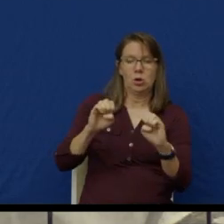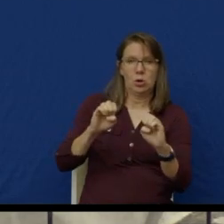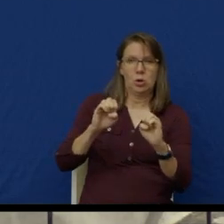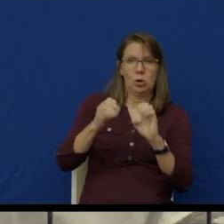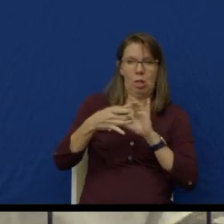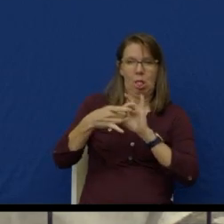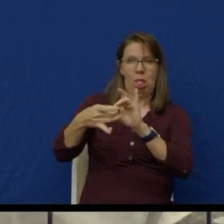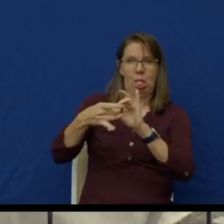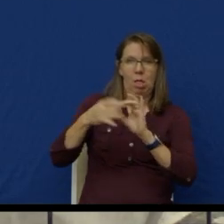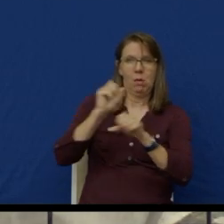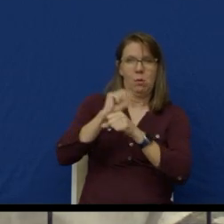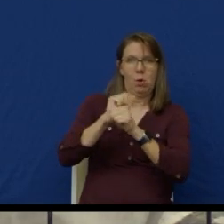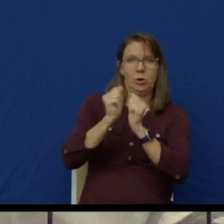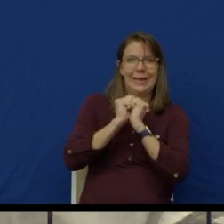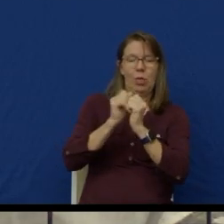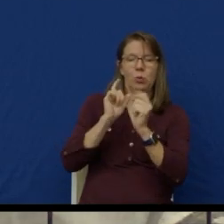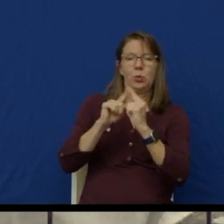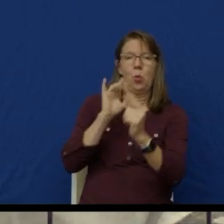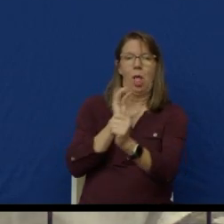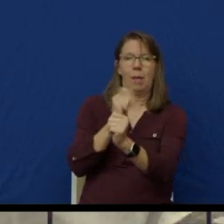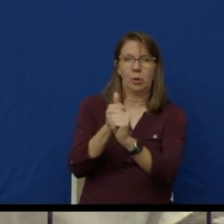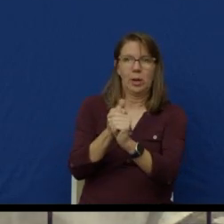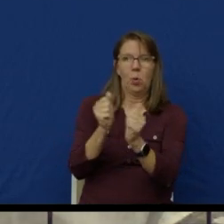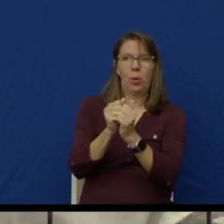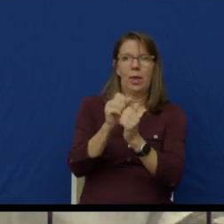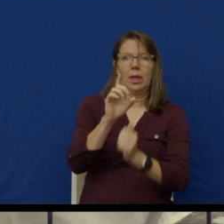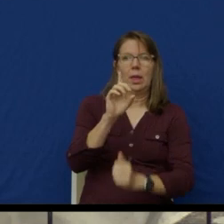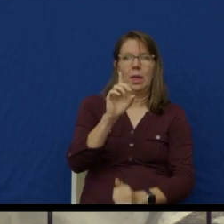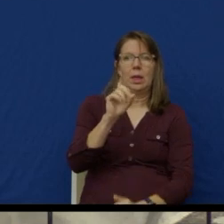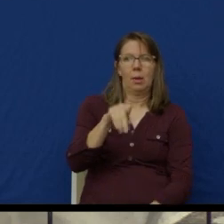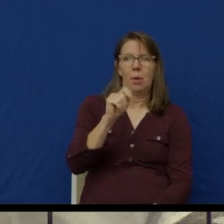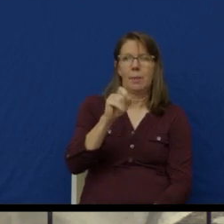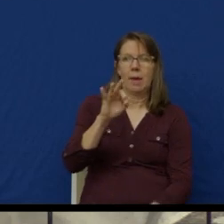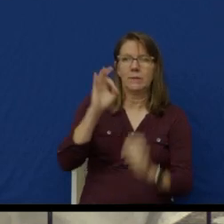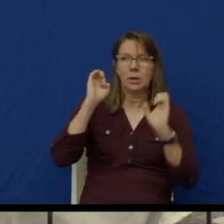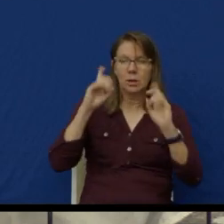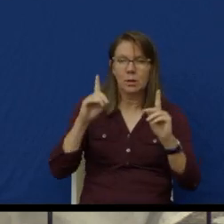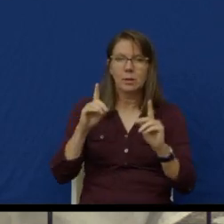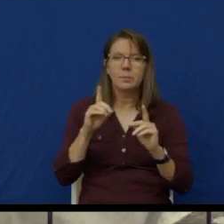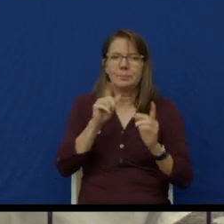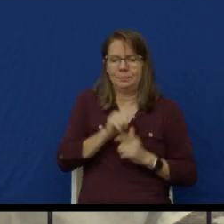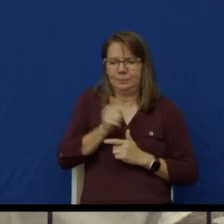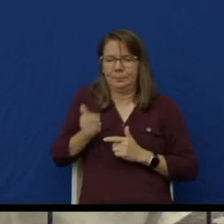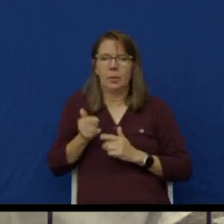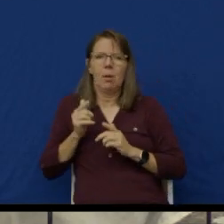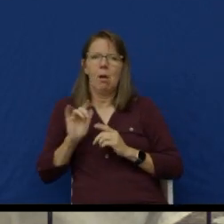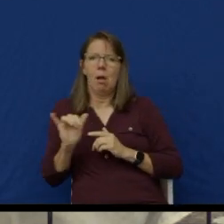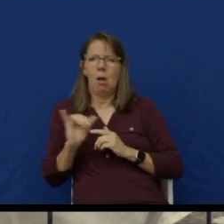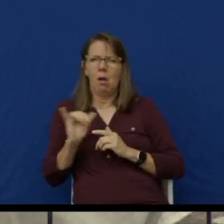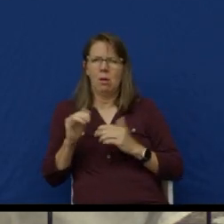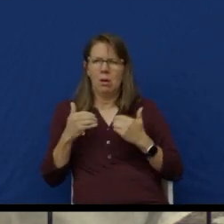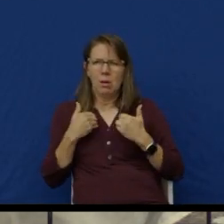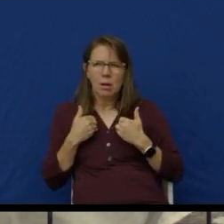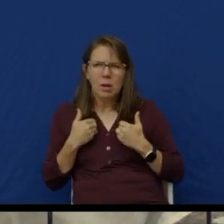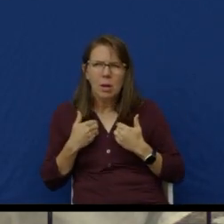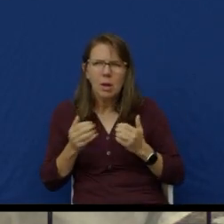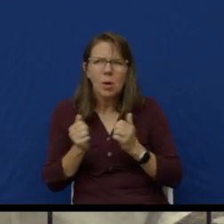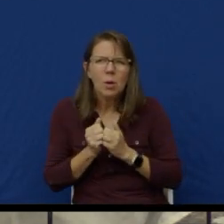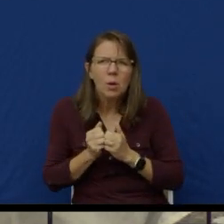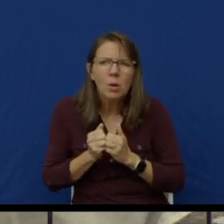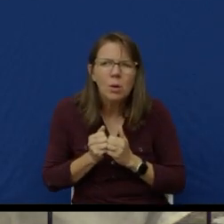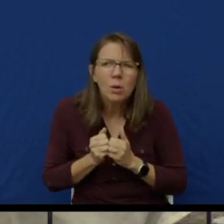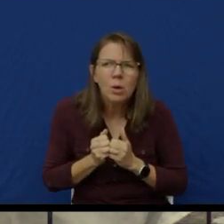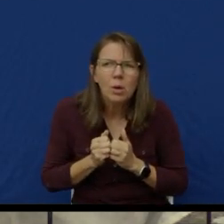it so they can continue to produce high-quality broadcasts. We also have with Kentucky Education Television,